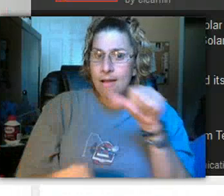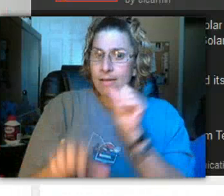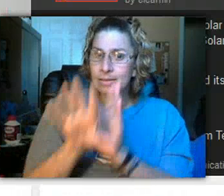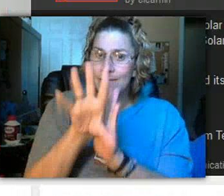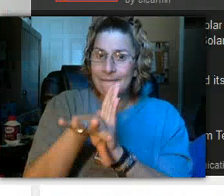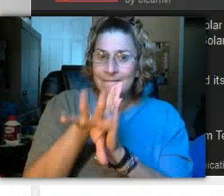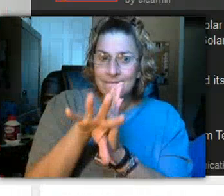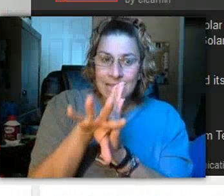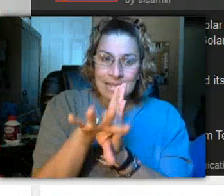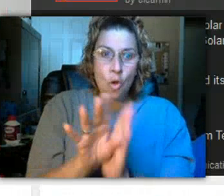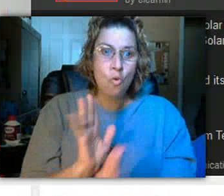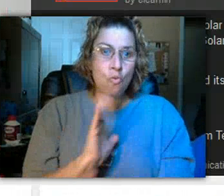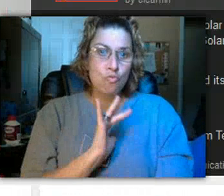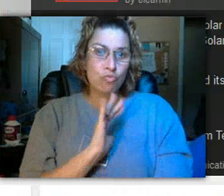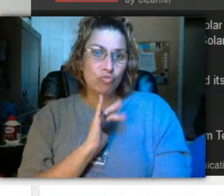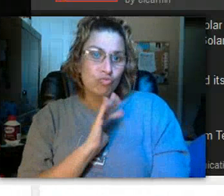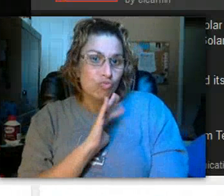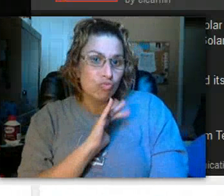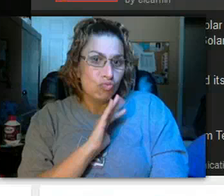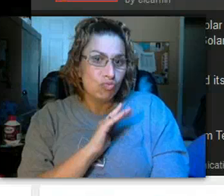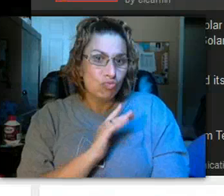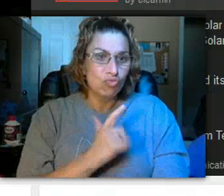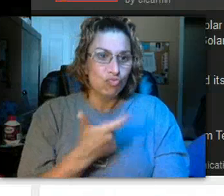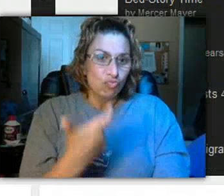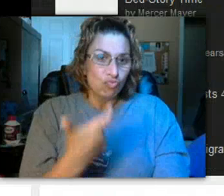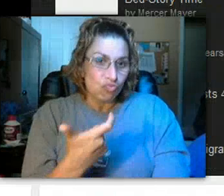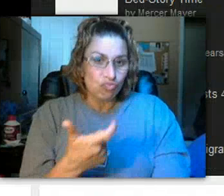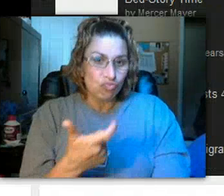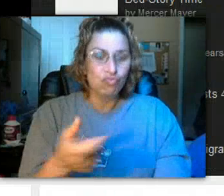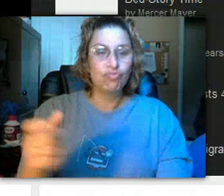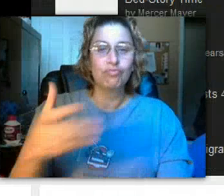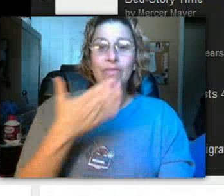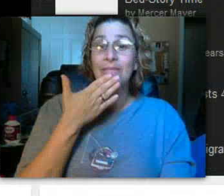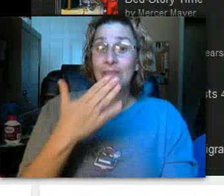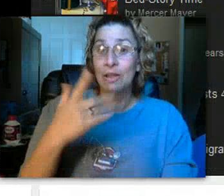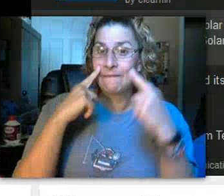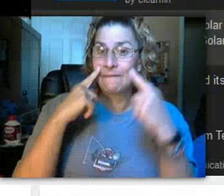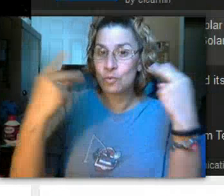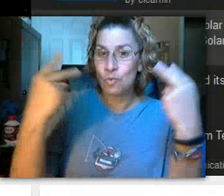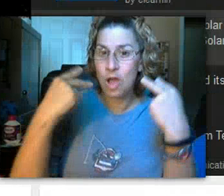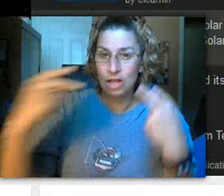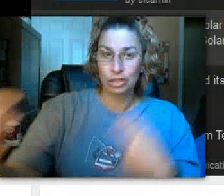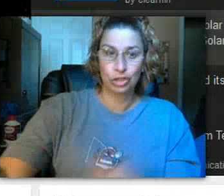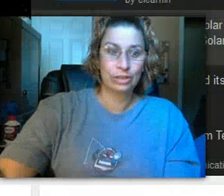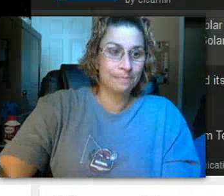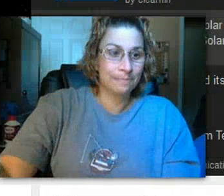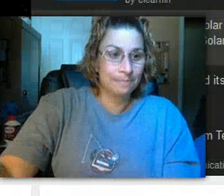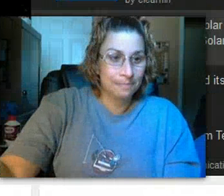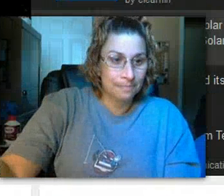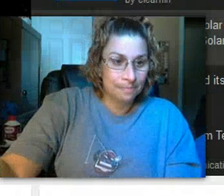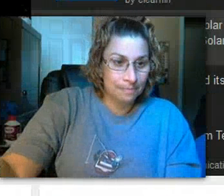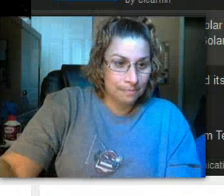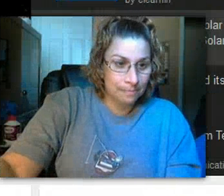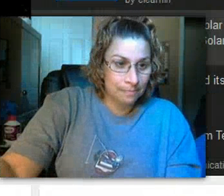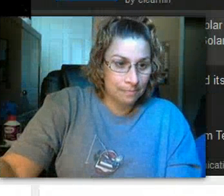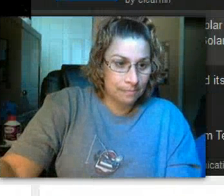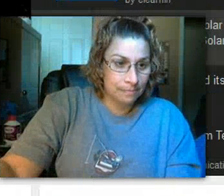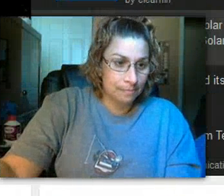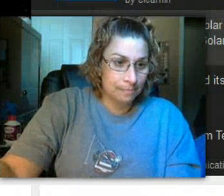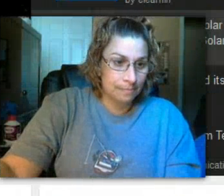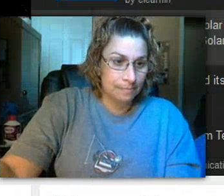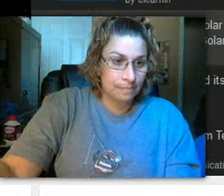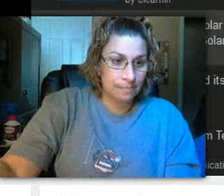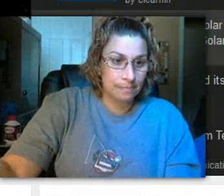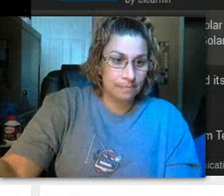The solar system.